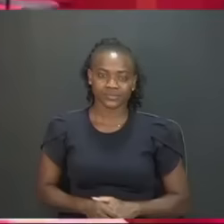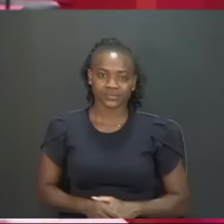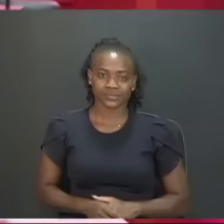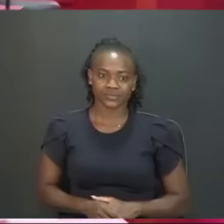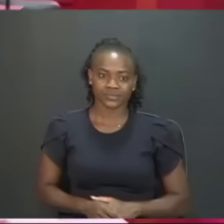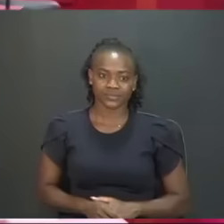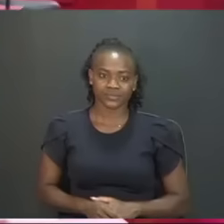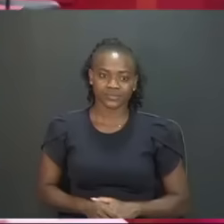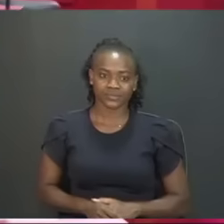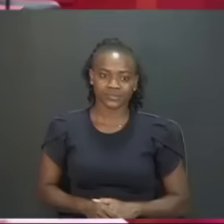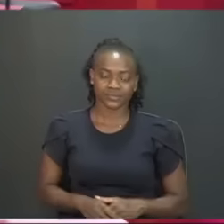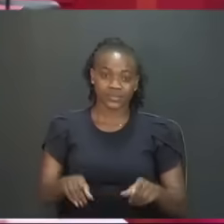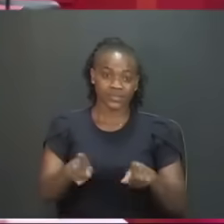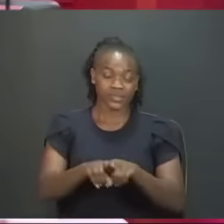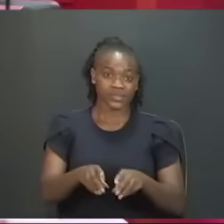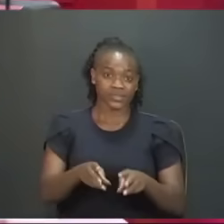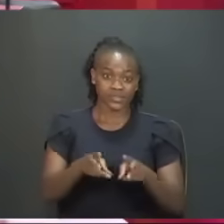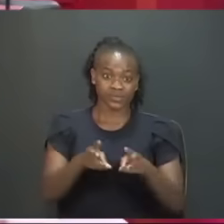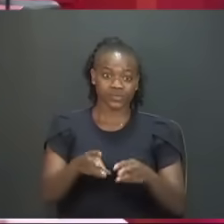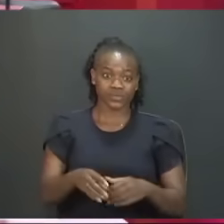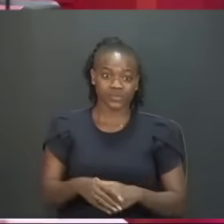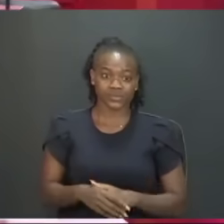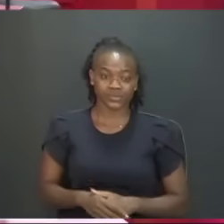The same way that